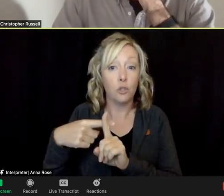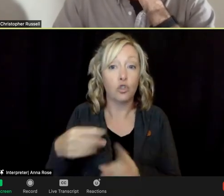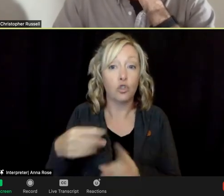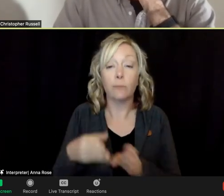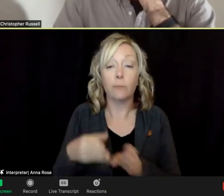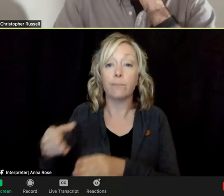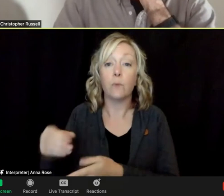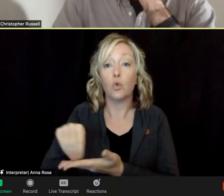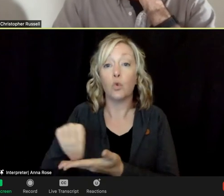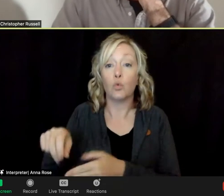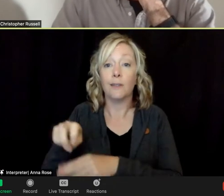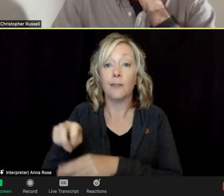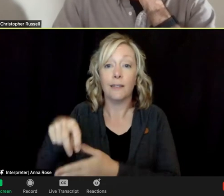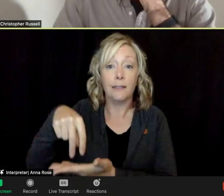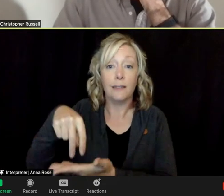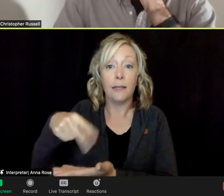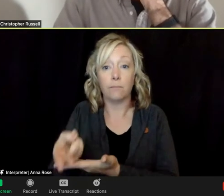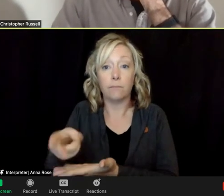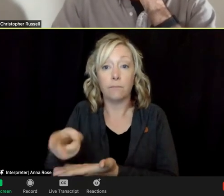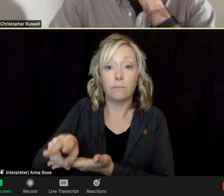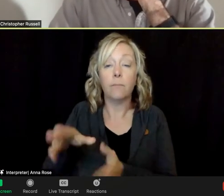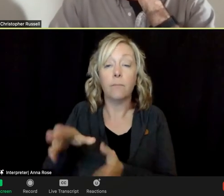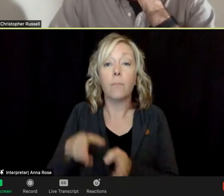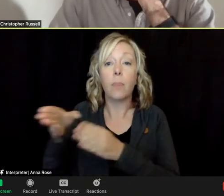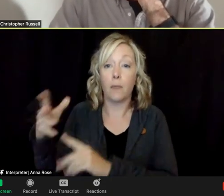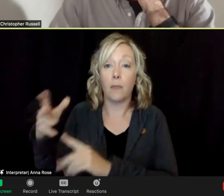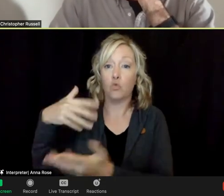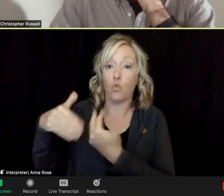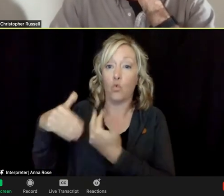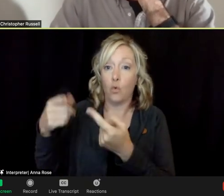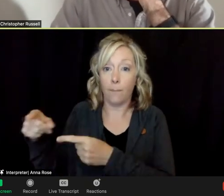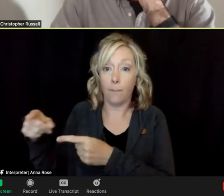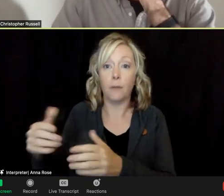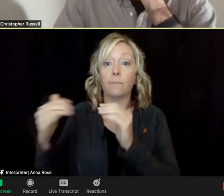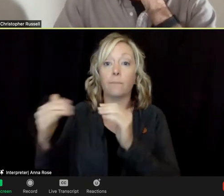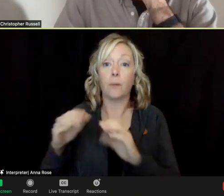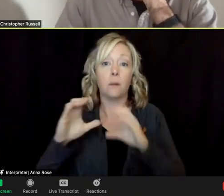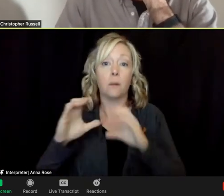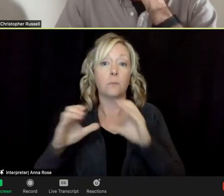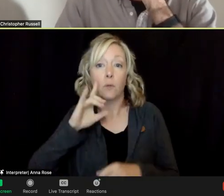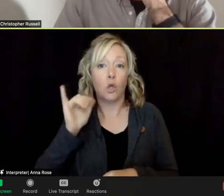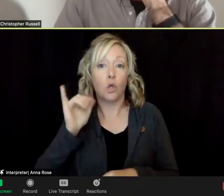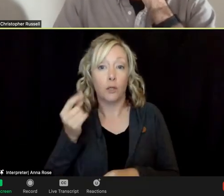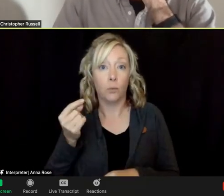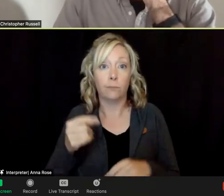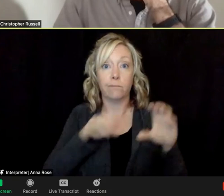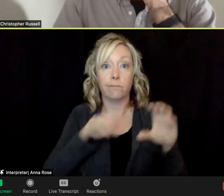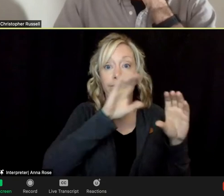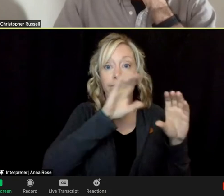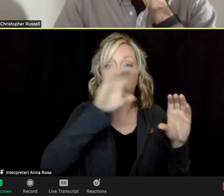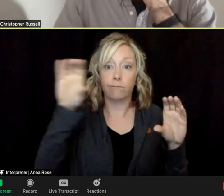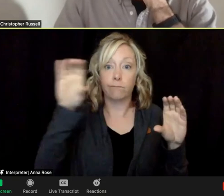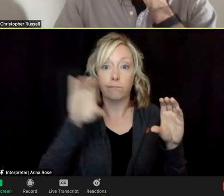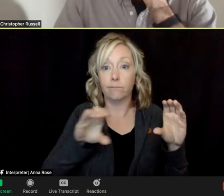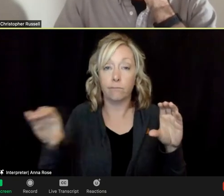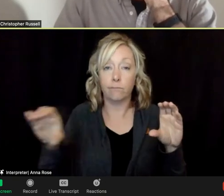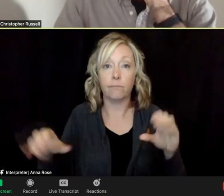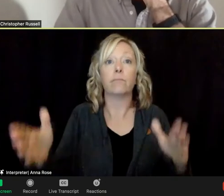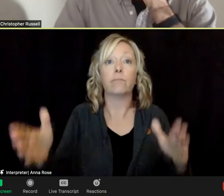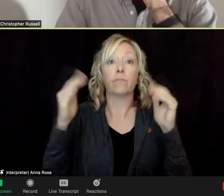that the student is in, the social context, the communication context. Okay. And then you've